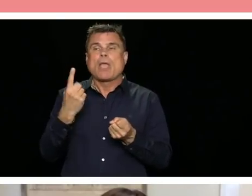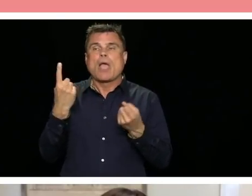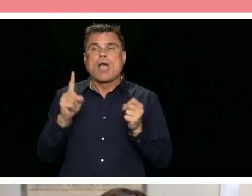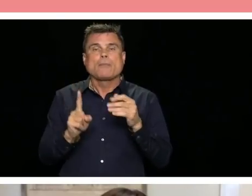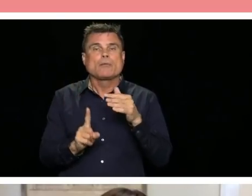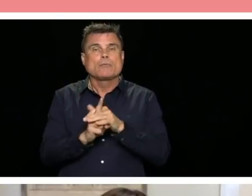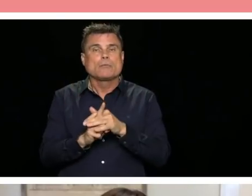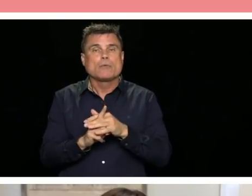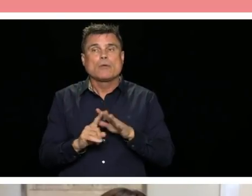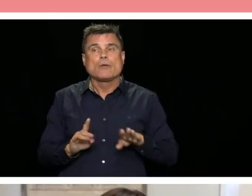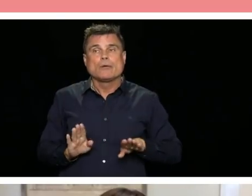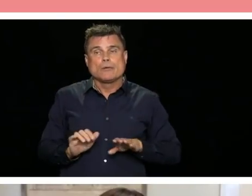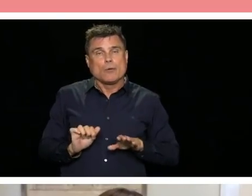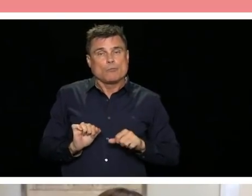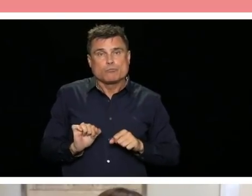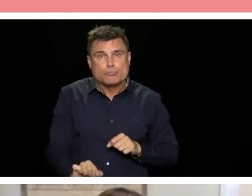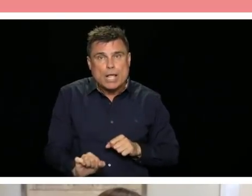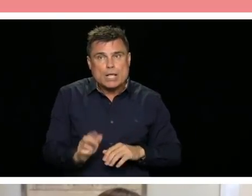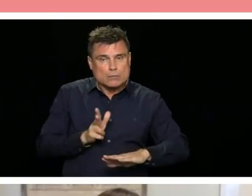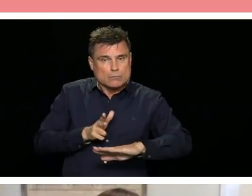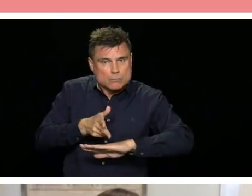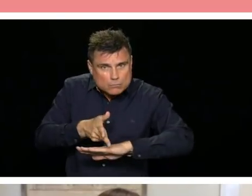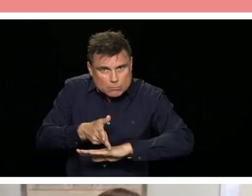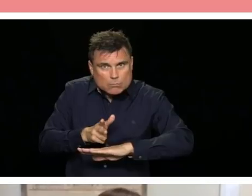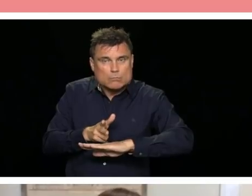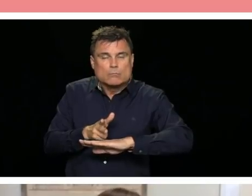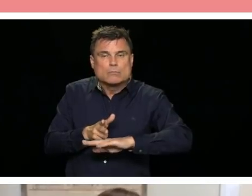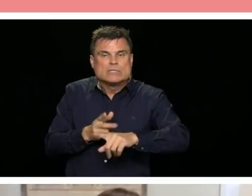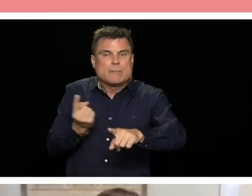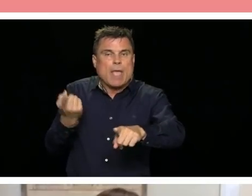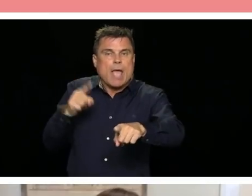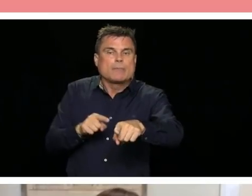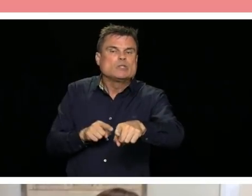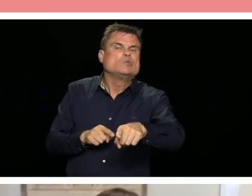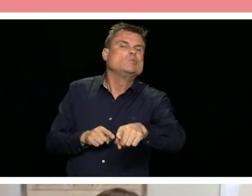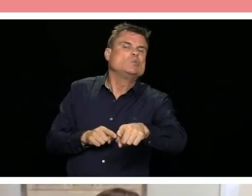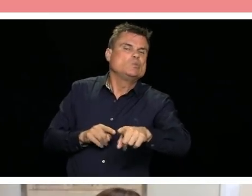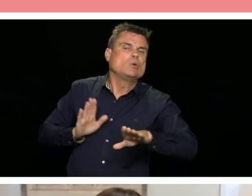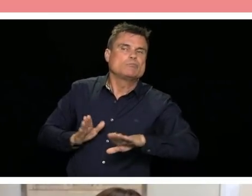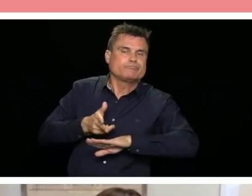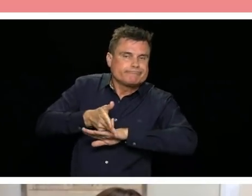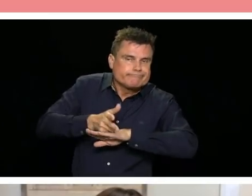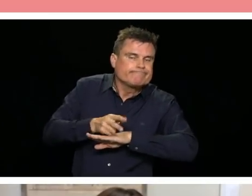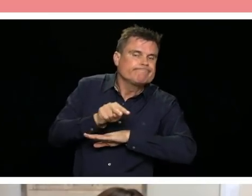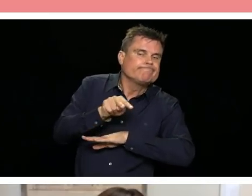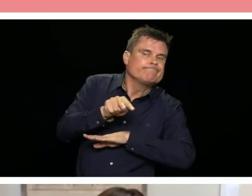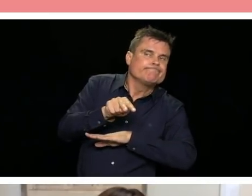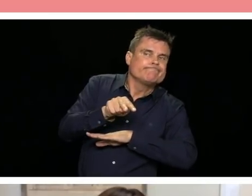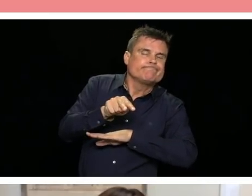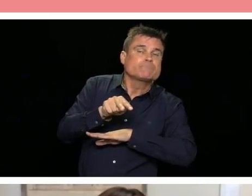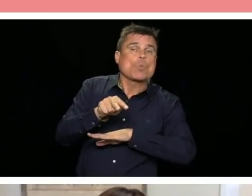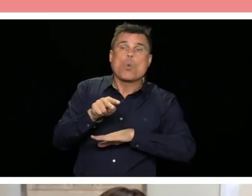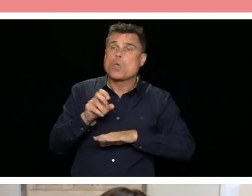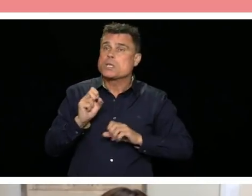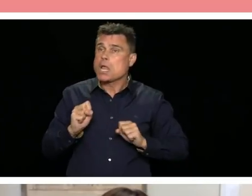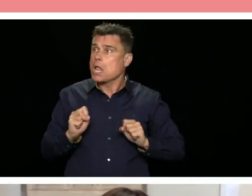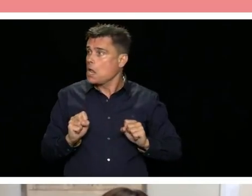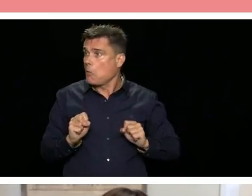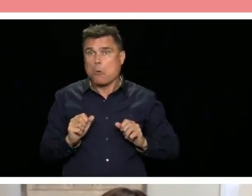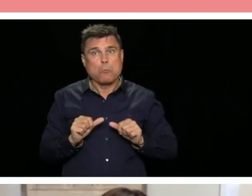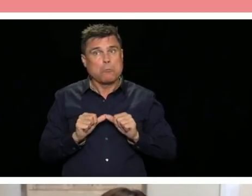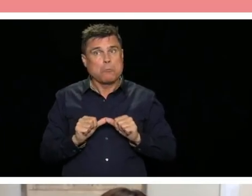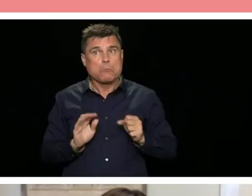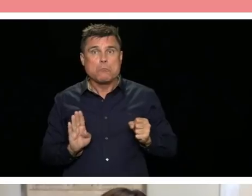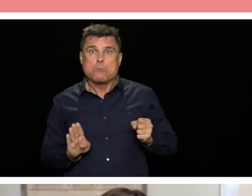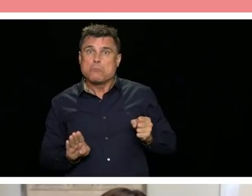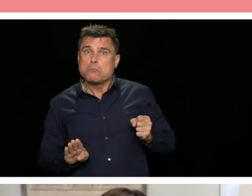control and with all of the supports that have been put in place by government and all of the work that everyone has done out there,